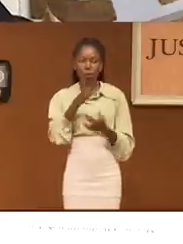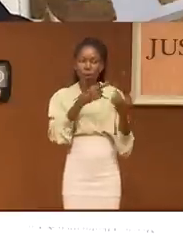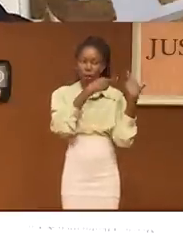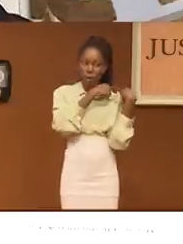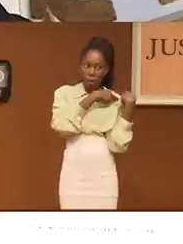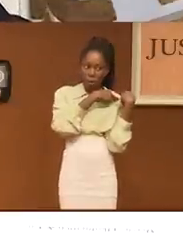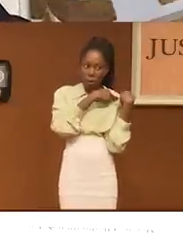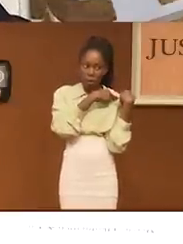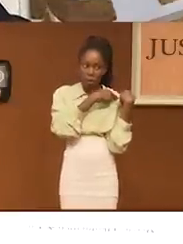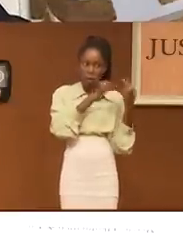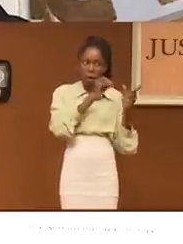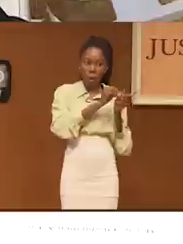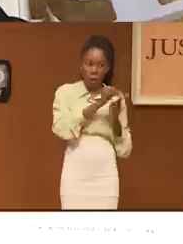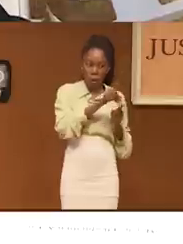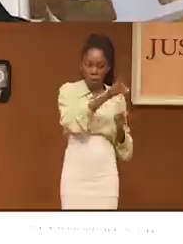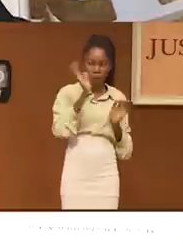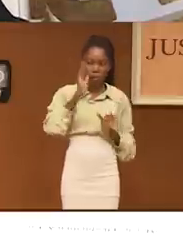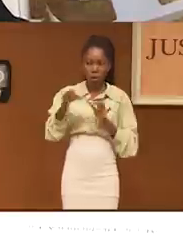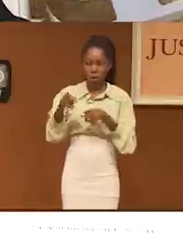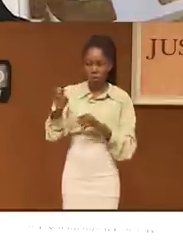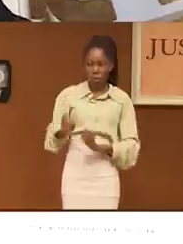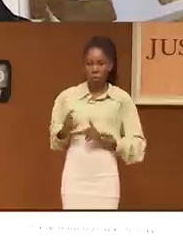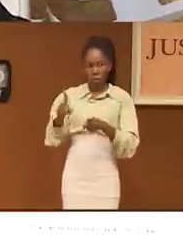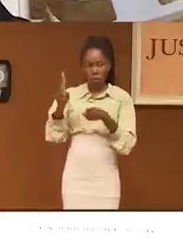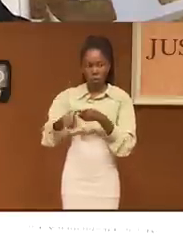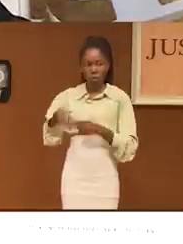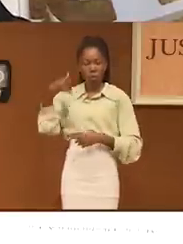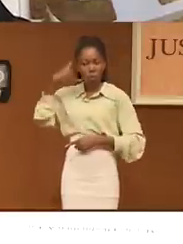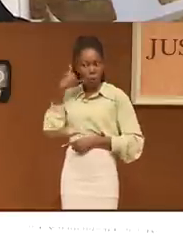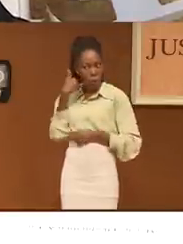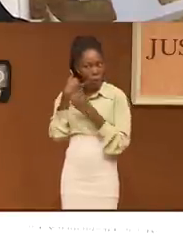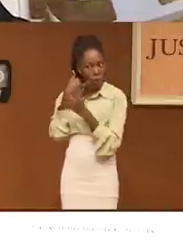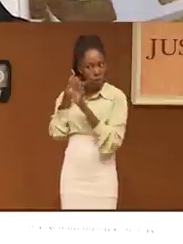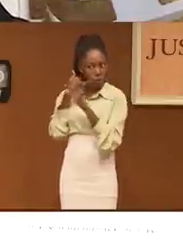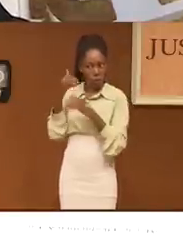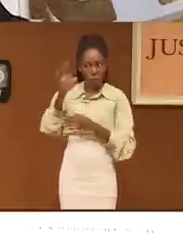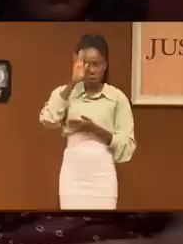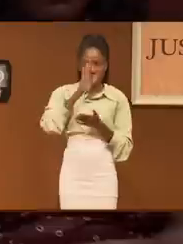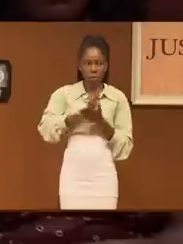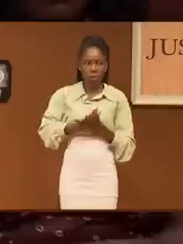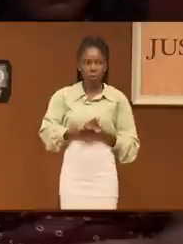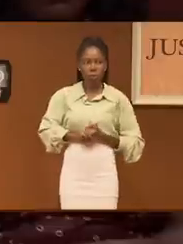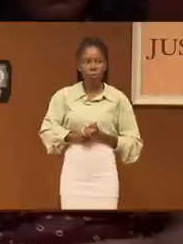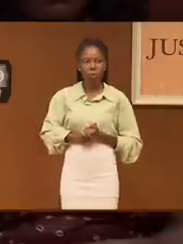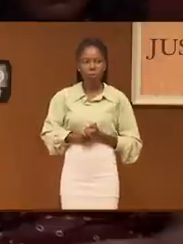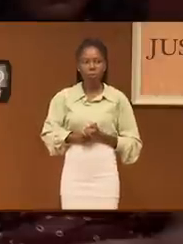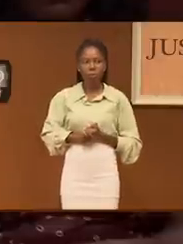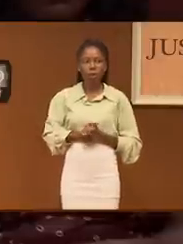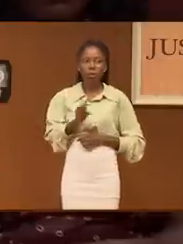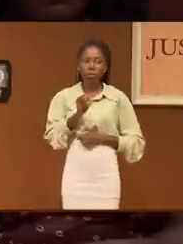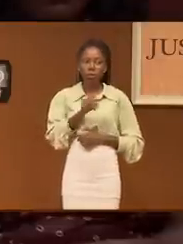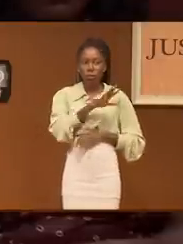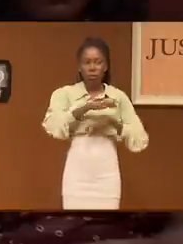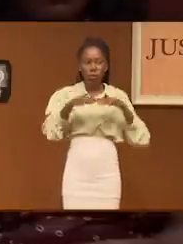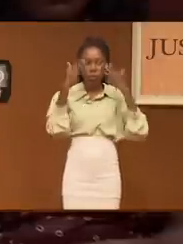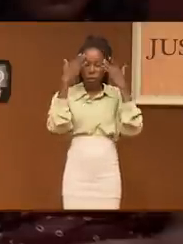give you opportunity to go out and phone him now. You can step out, make a call to him, and get back. The line is not there. Then there's nothing.